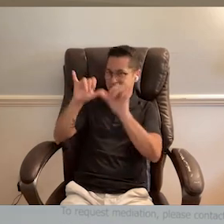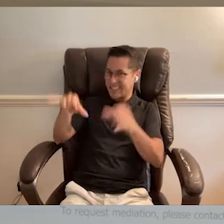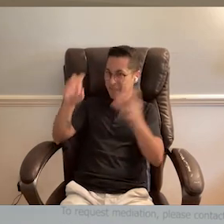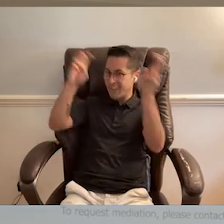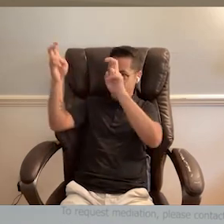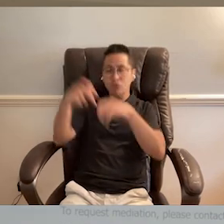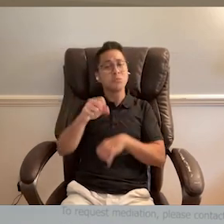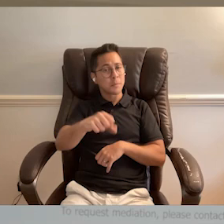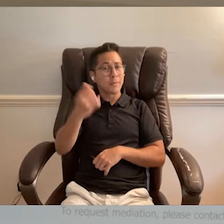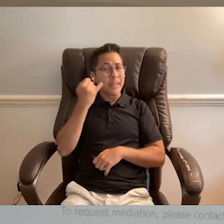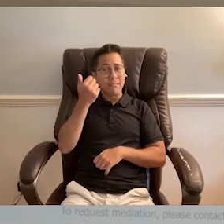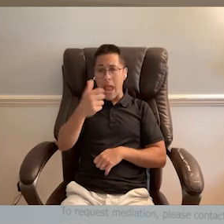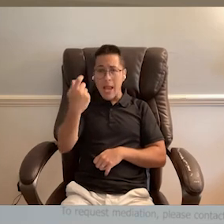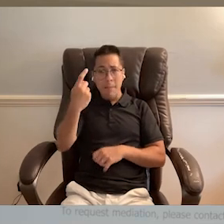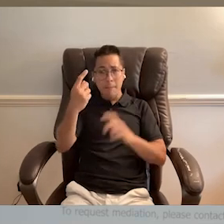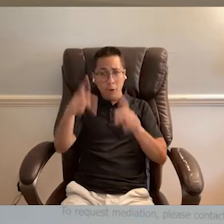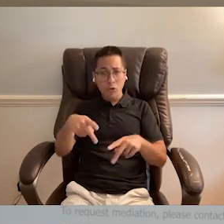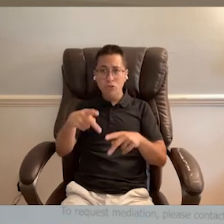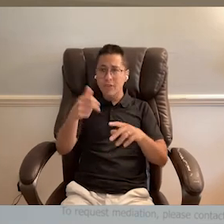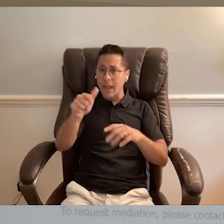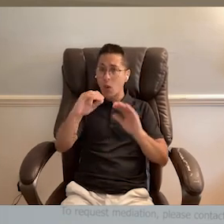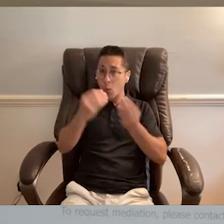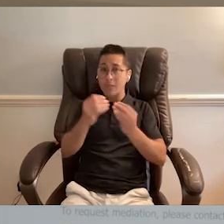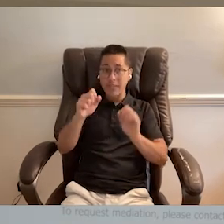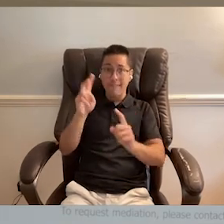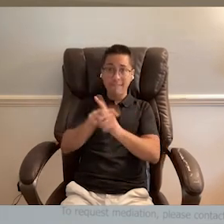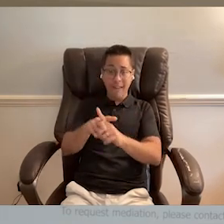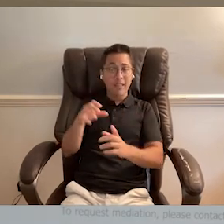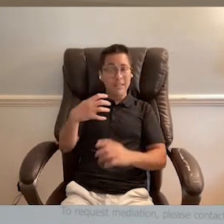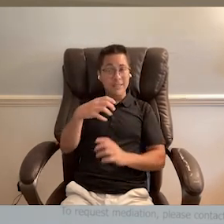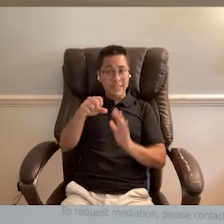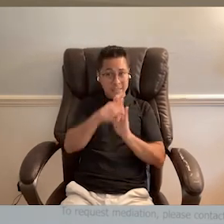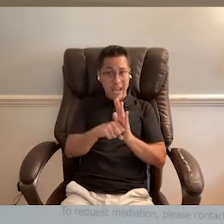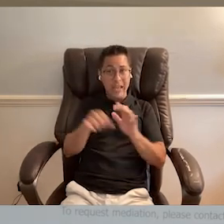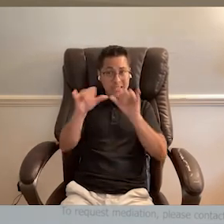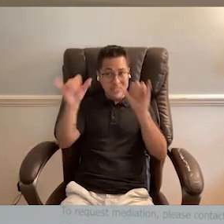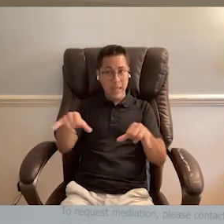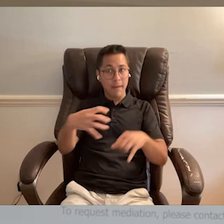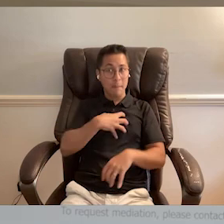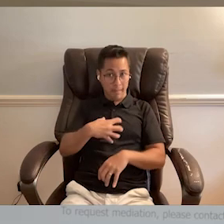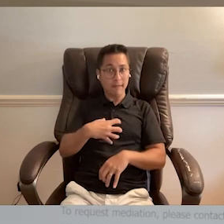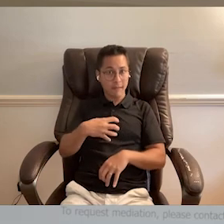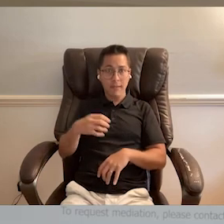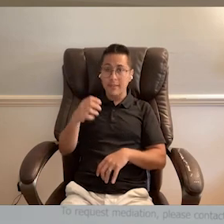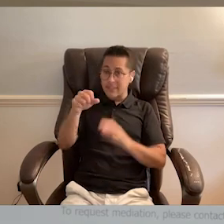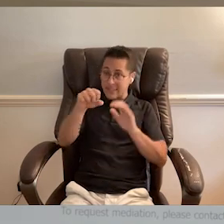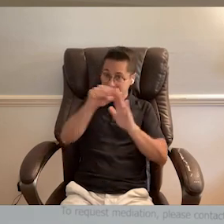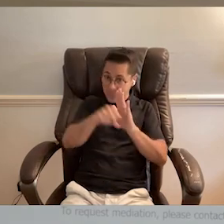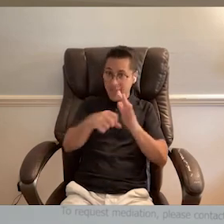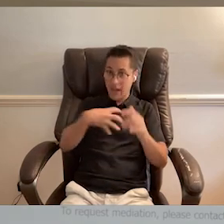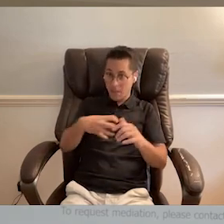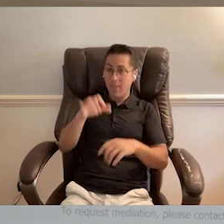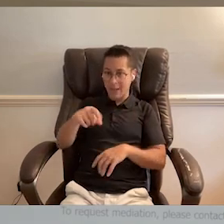any organization can file a state systemic complaint. So it's a state complaint is what you want.